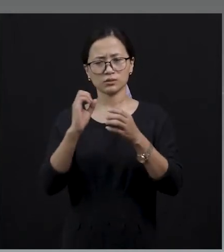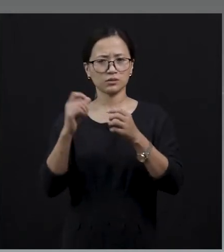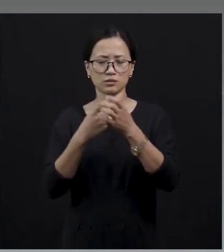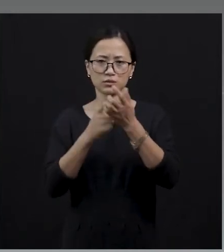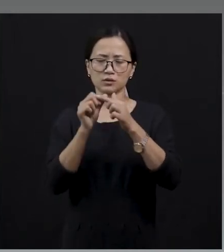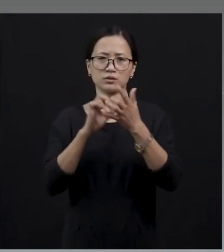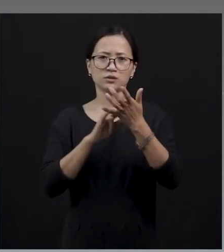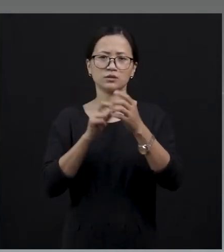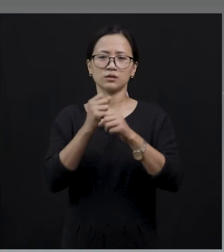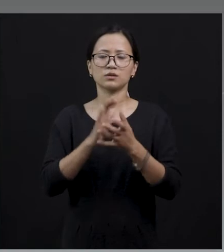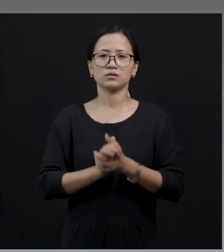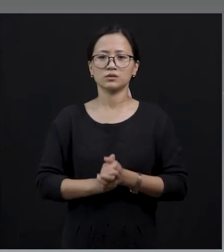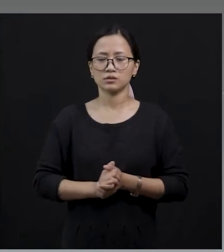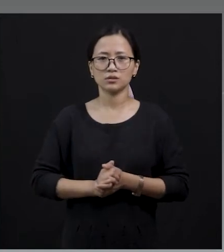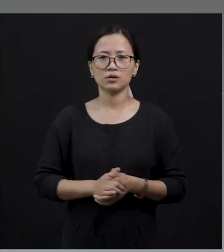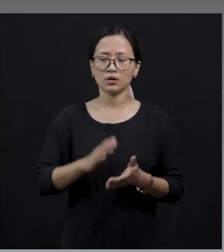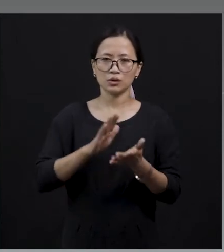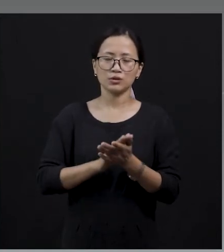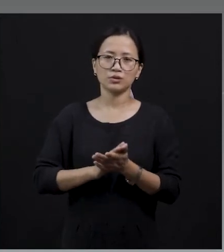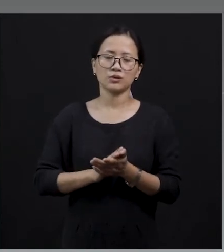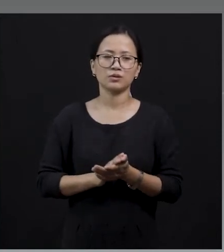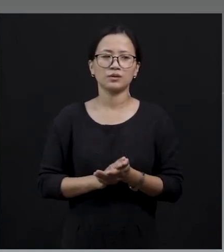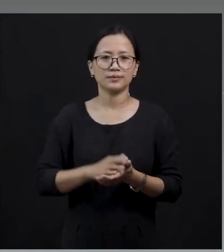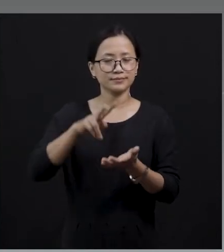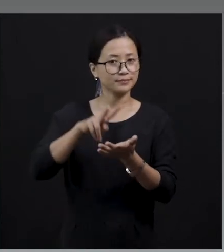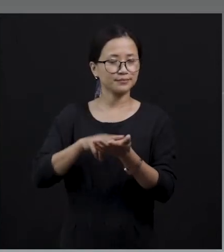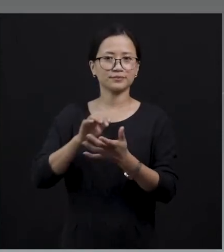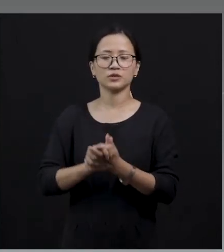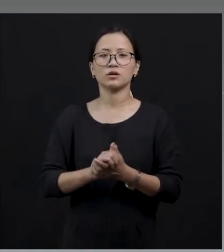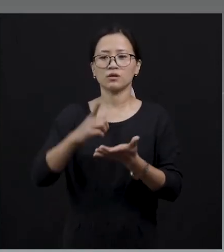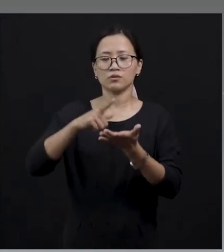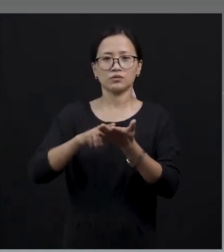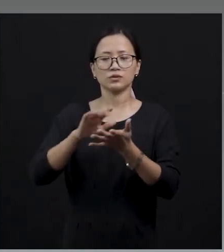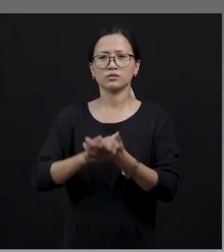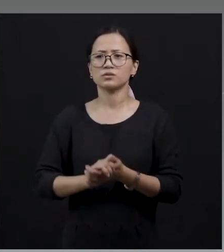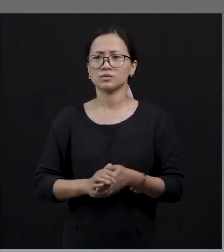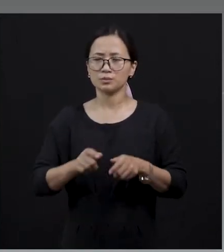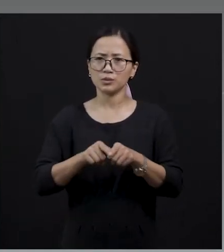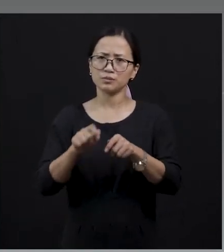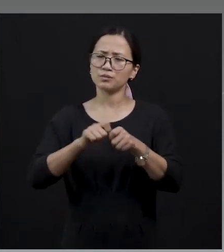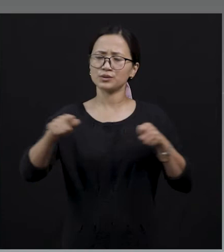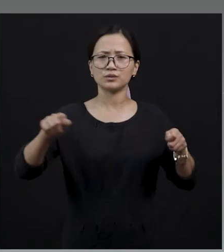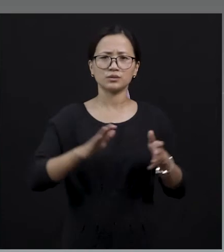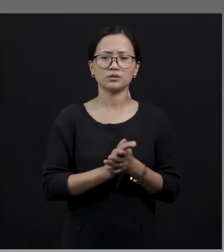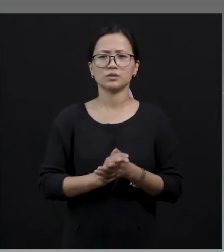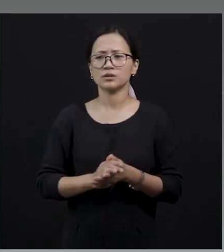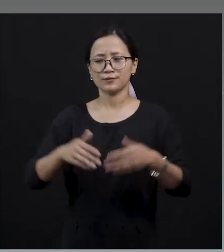steps to measure the length of your room. You can measure length of your classroom. You can measure the